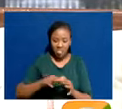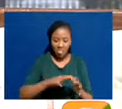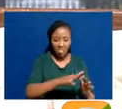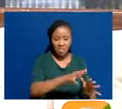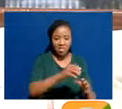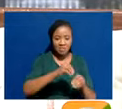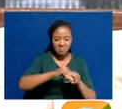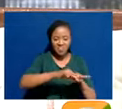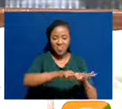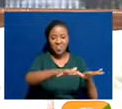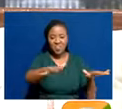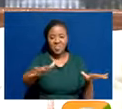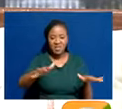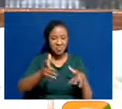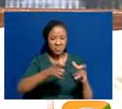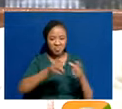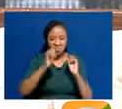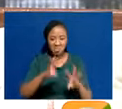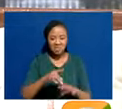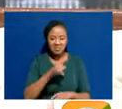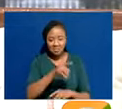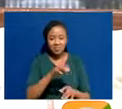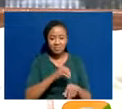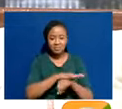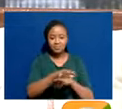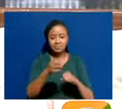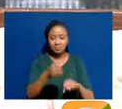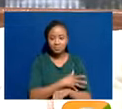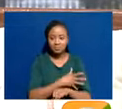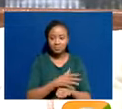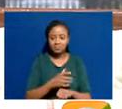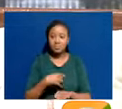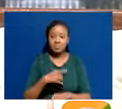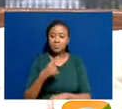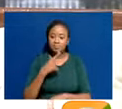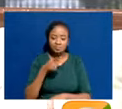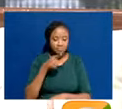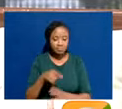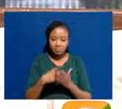cancer. I told my guys, my friends, there's no negotiation. Just remove that.